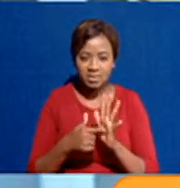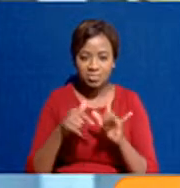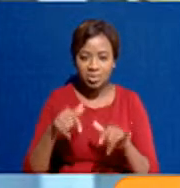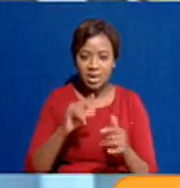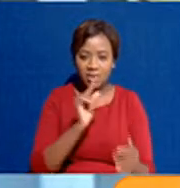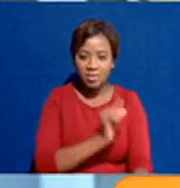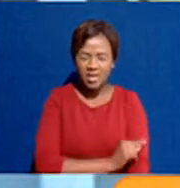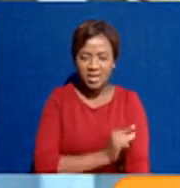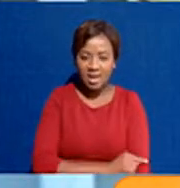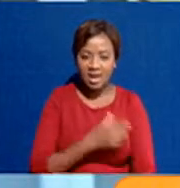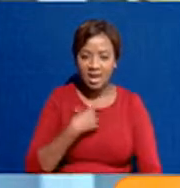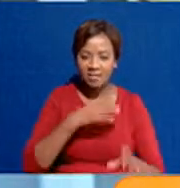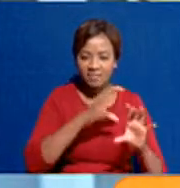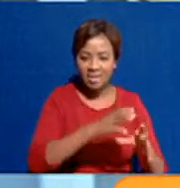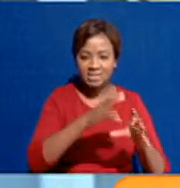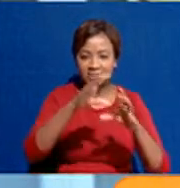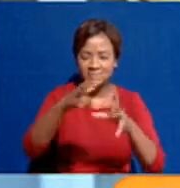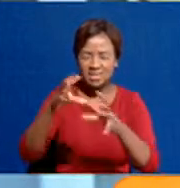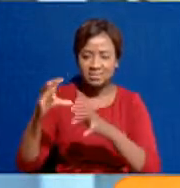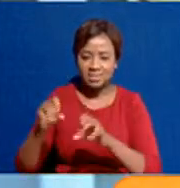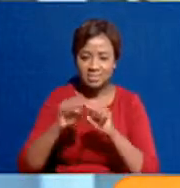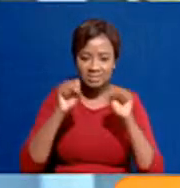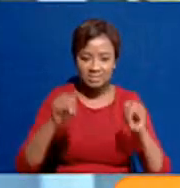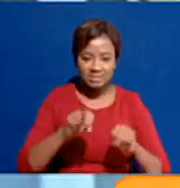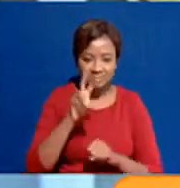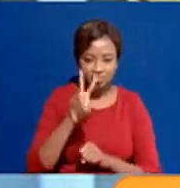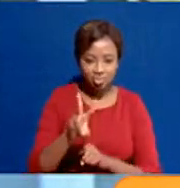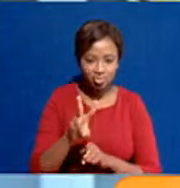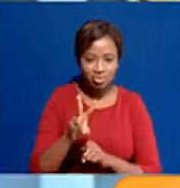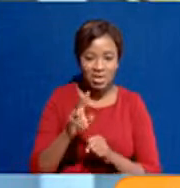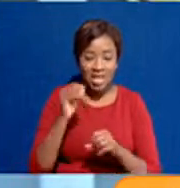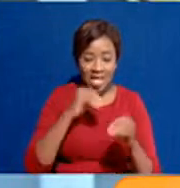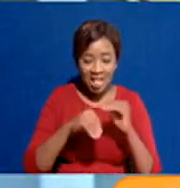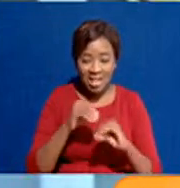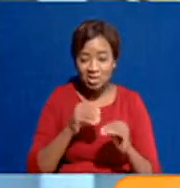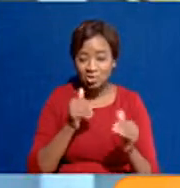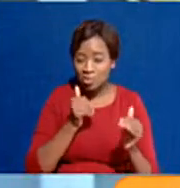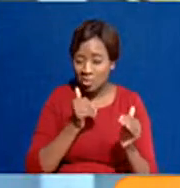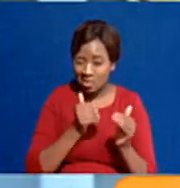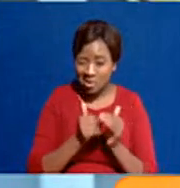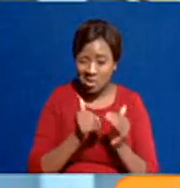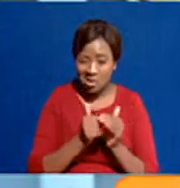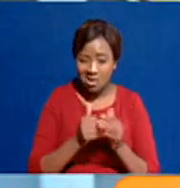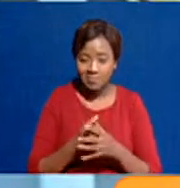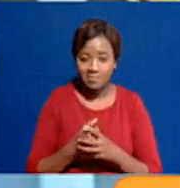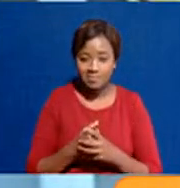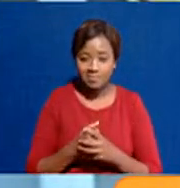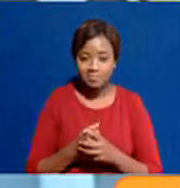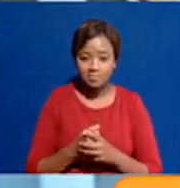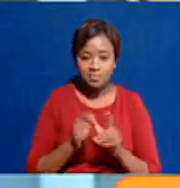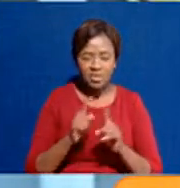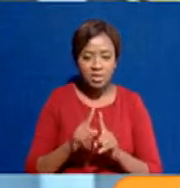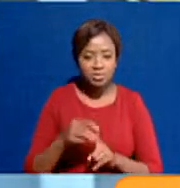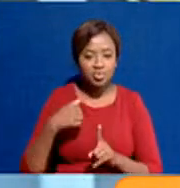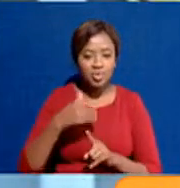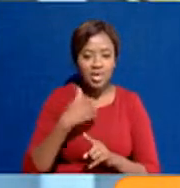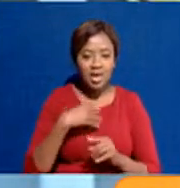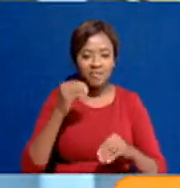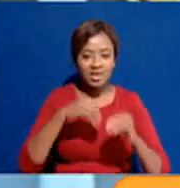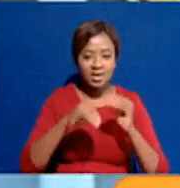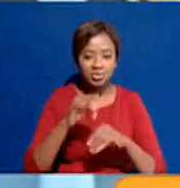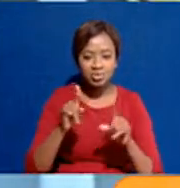taken hold. Mm. Yeah. And the elections are very, very close. And it happens that we hold elections almost at the same time as